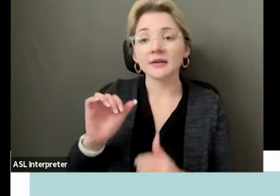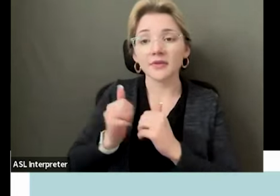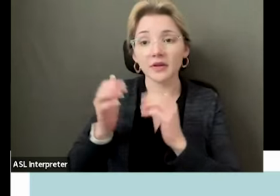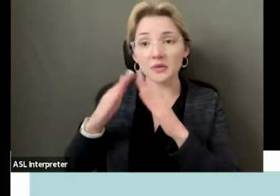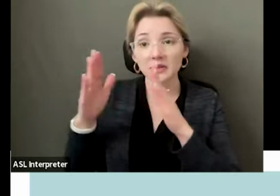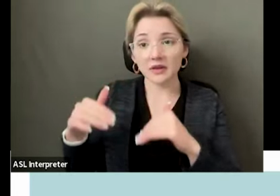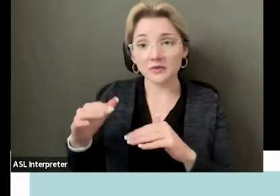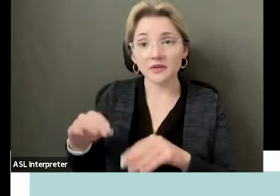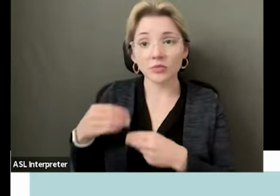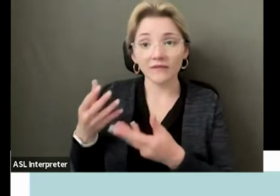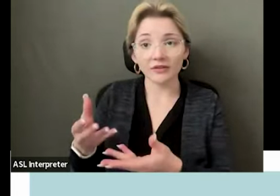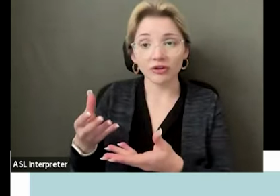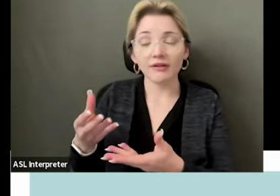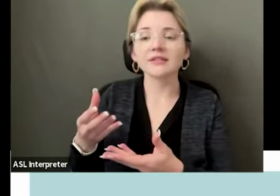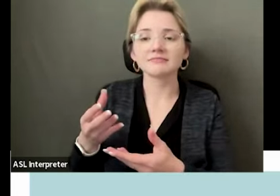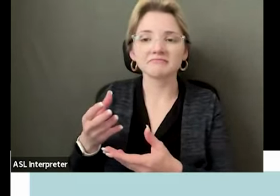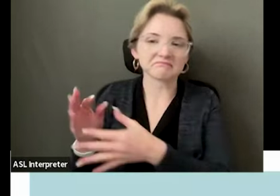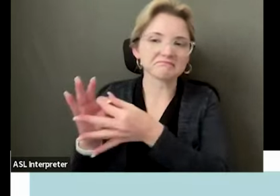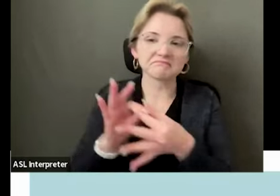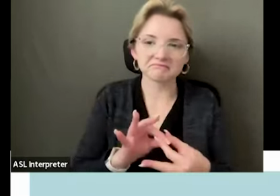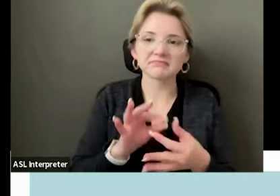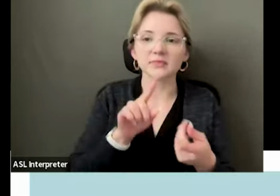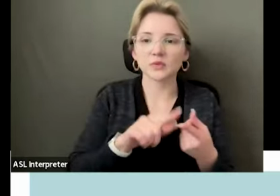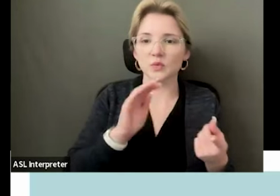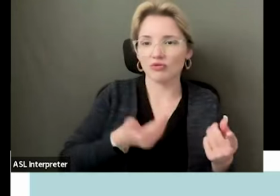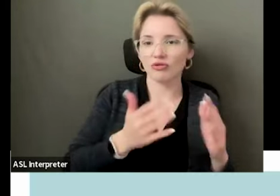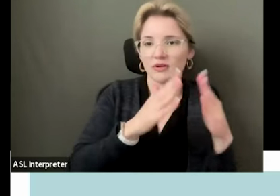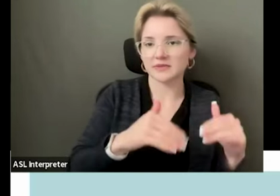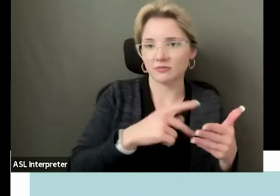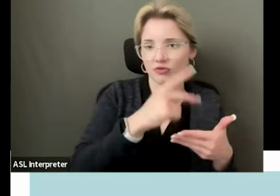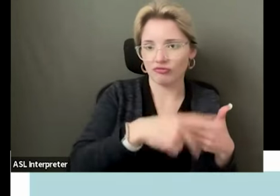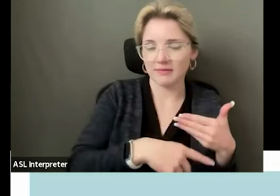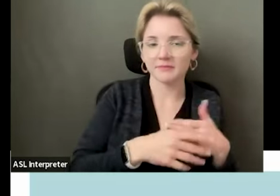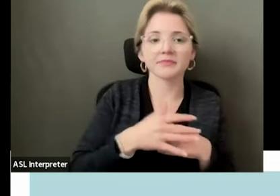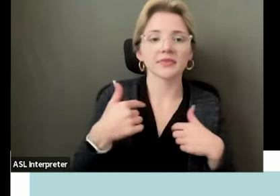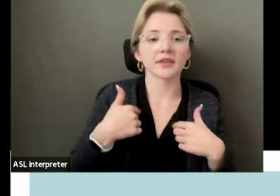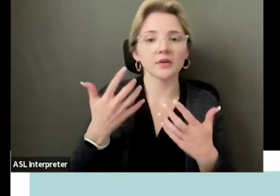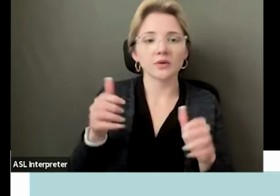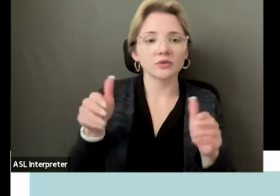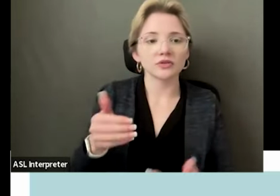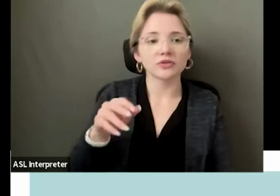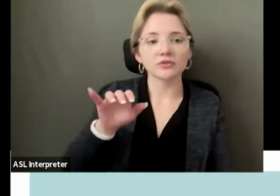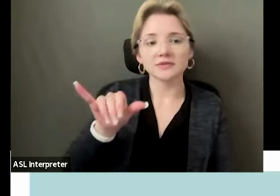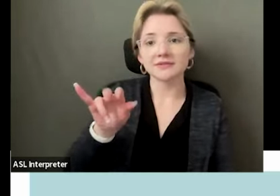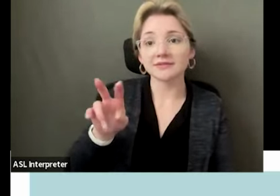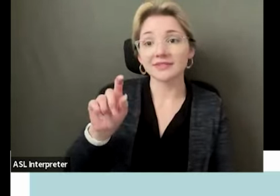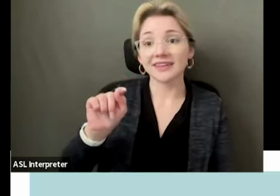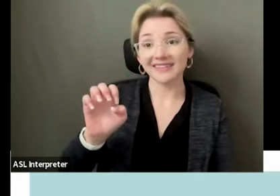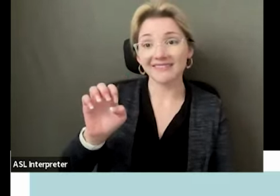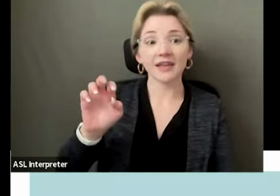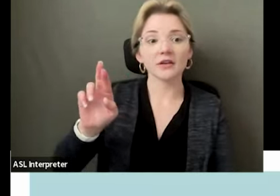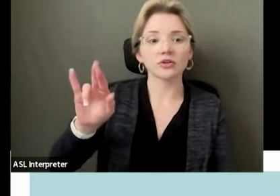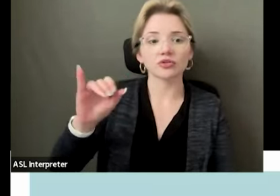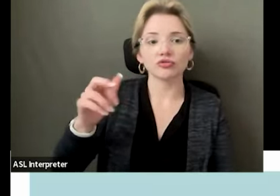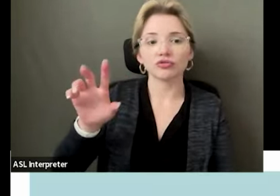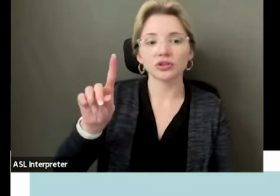provisions apply to our housing programs. I also want to introduce Yvette Richardson, who is a policy advisor detailee.